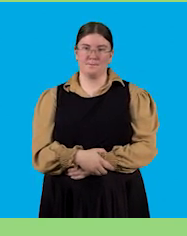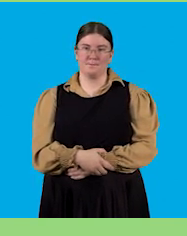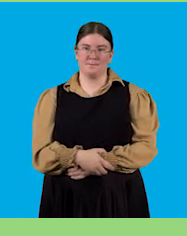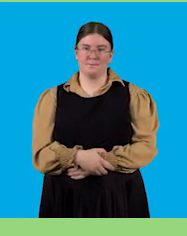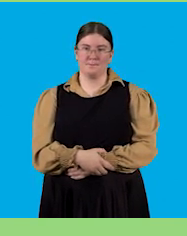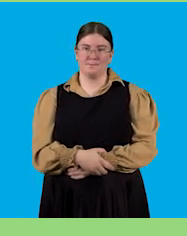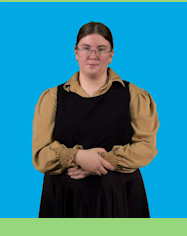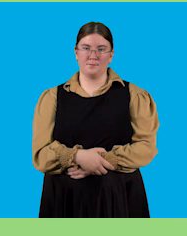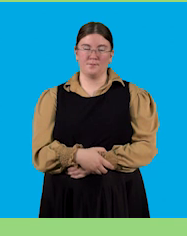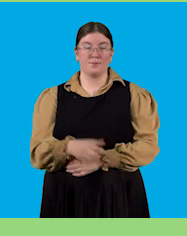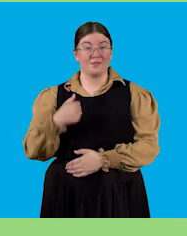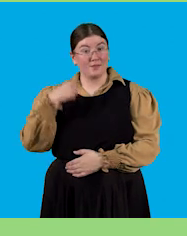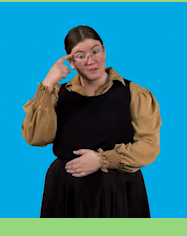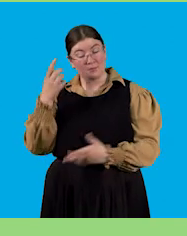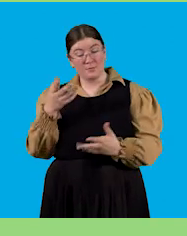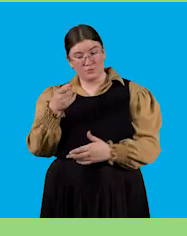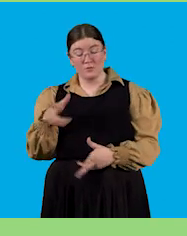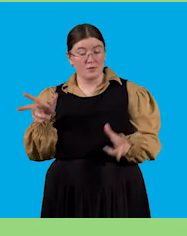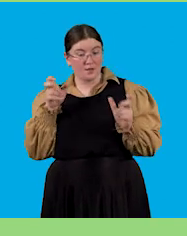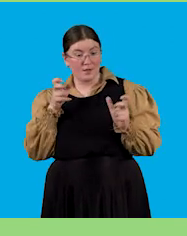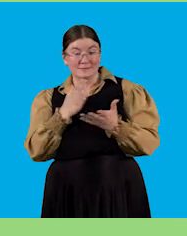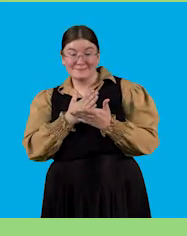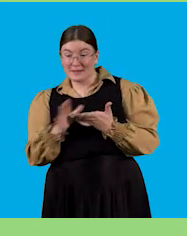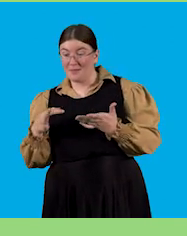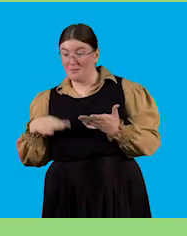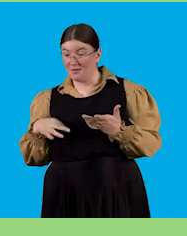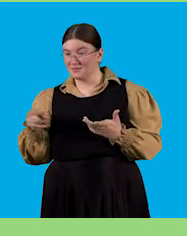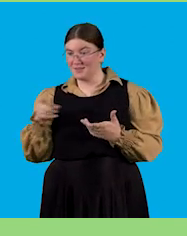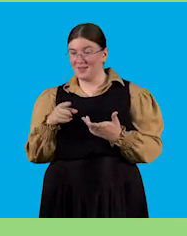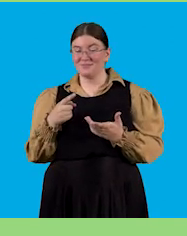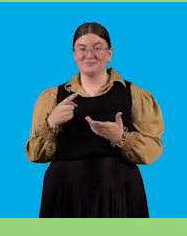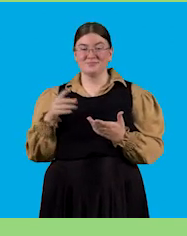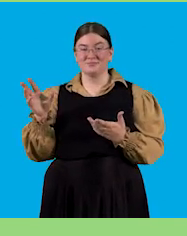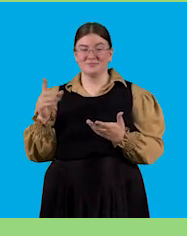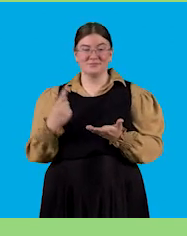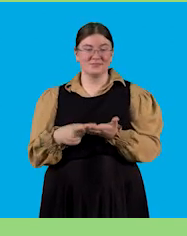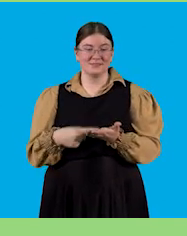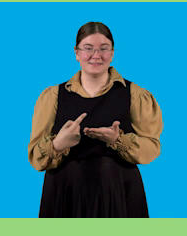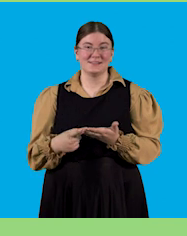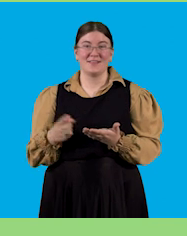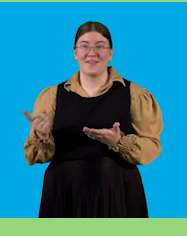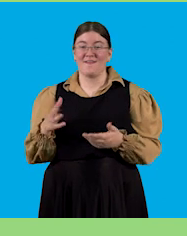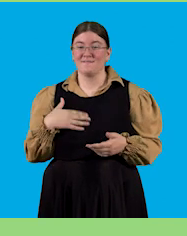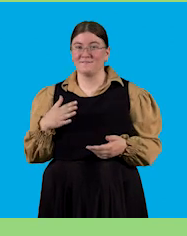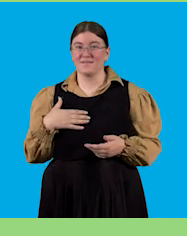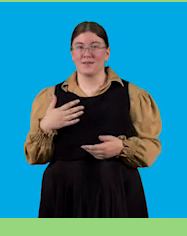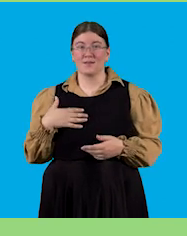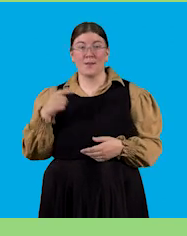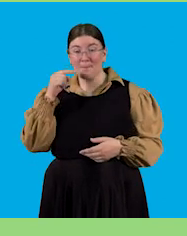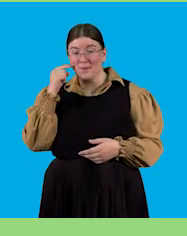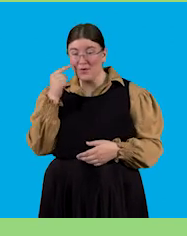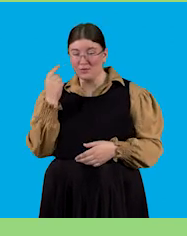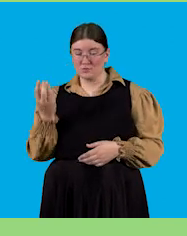And I think that's why if you listen to some girls, you will hear them talk about how they are